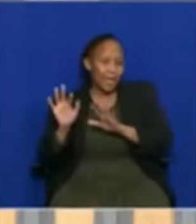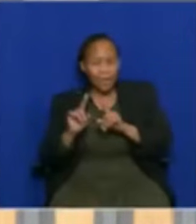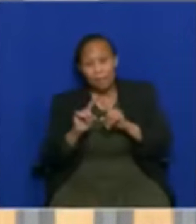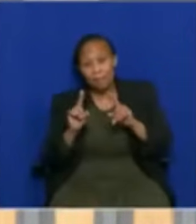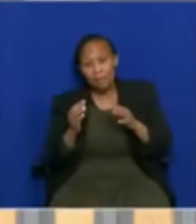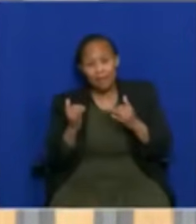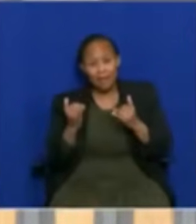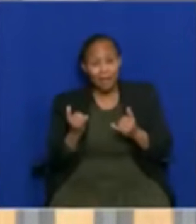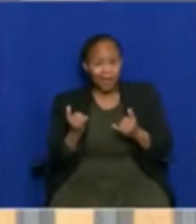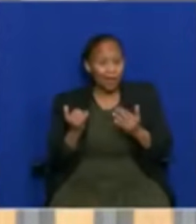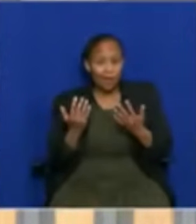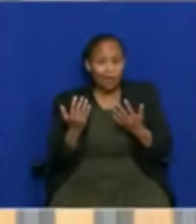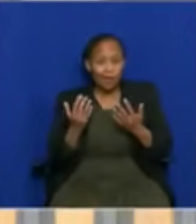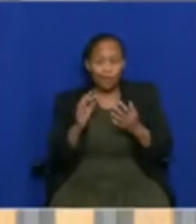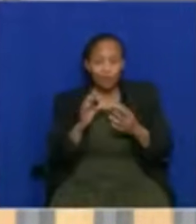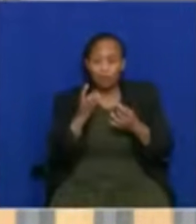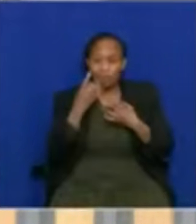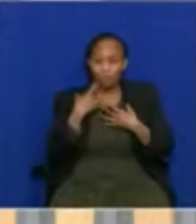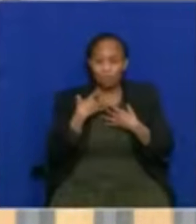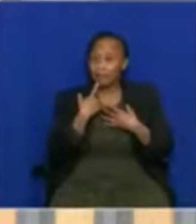done.